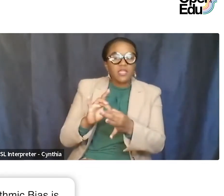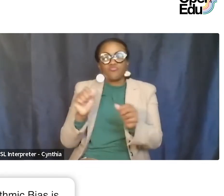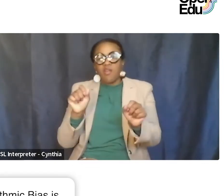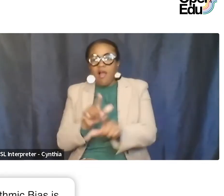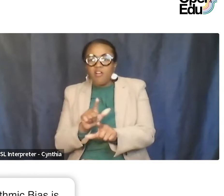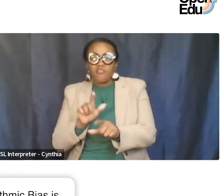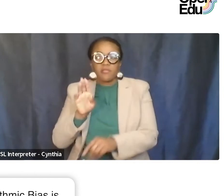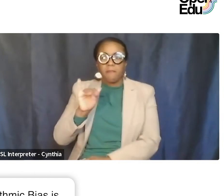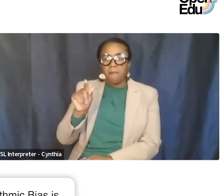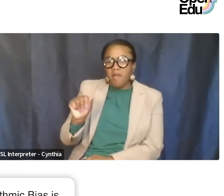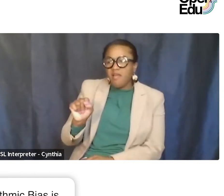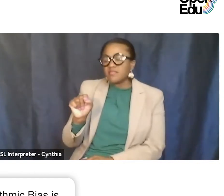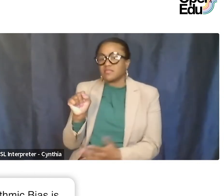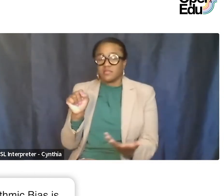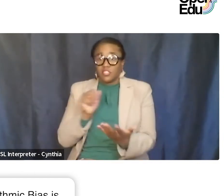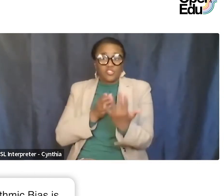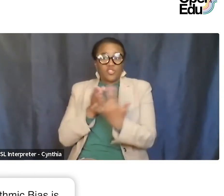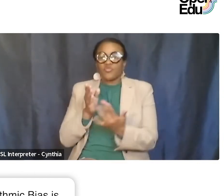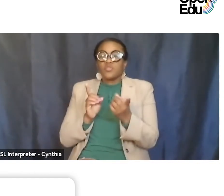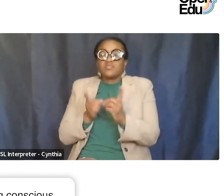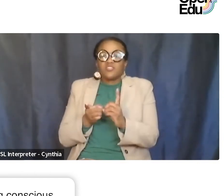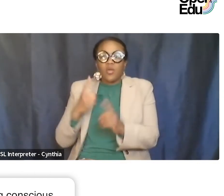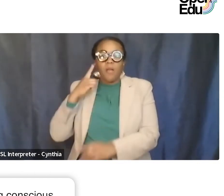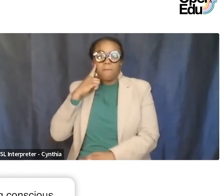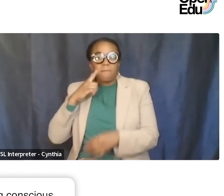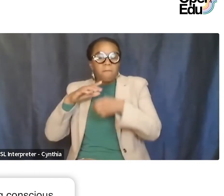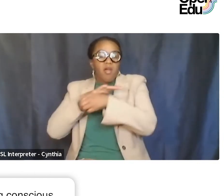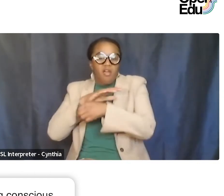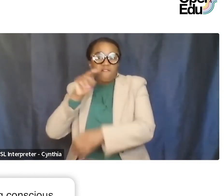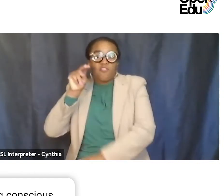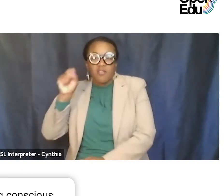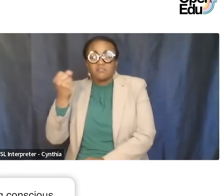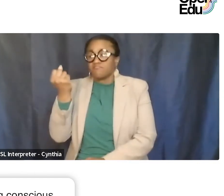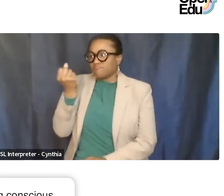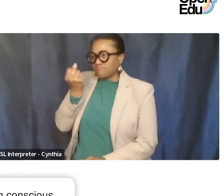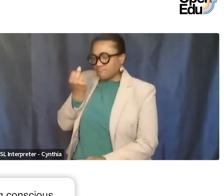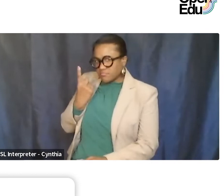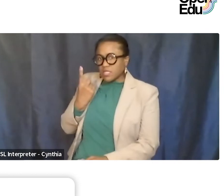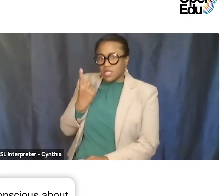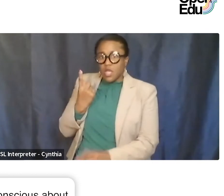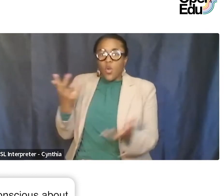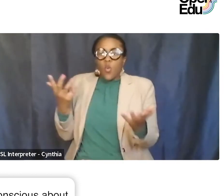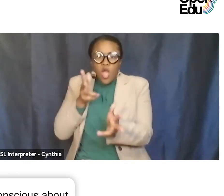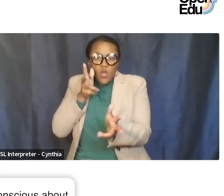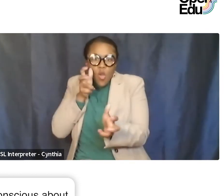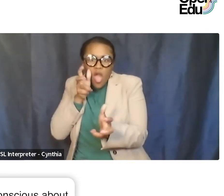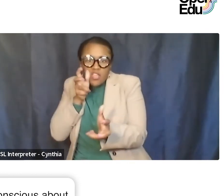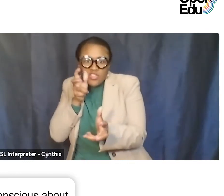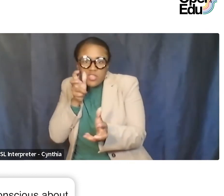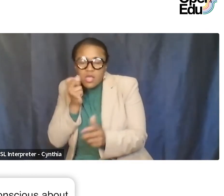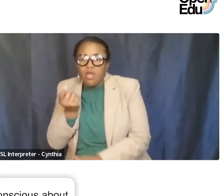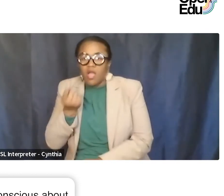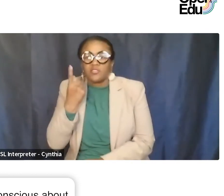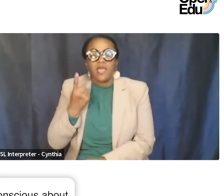algorithmic bias, is through digital mindfulness. It's about being conscious about what you're consuming. It's about being conscious